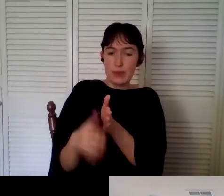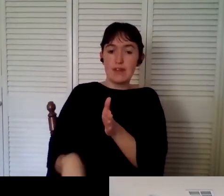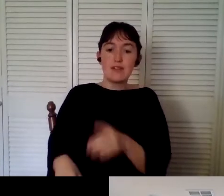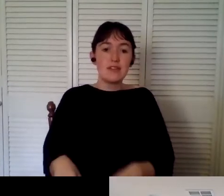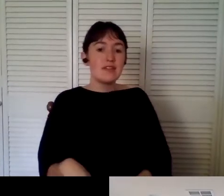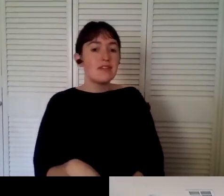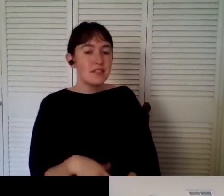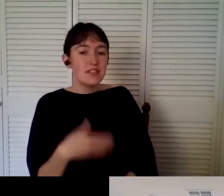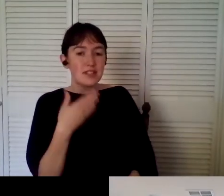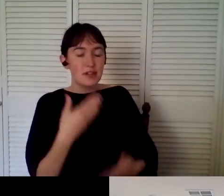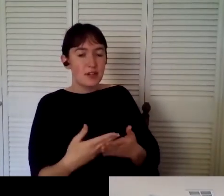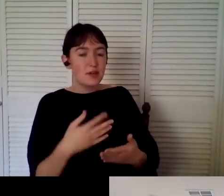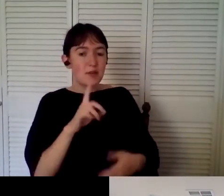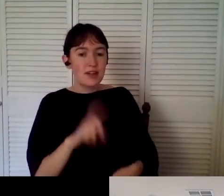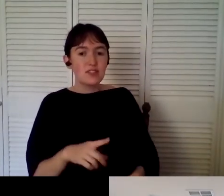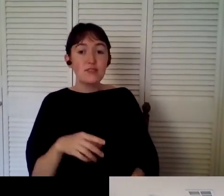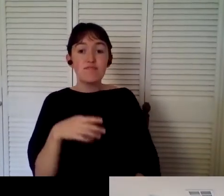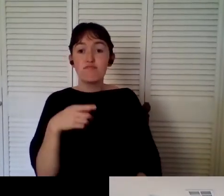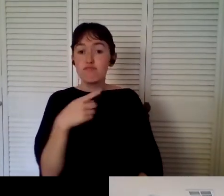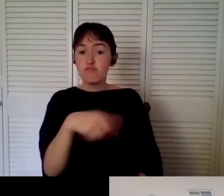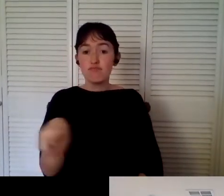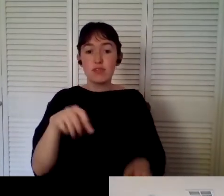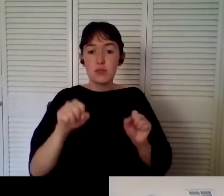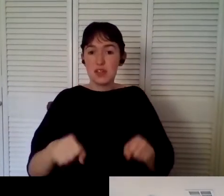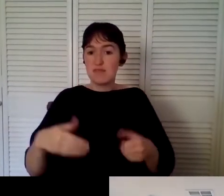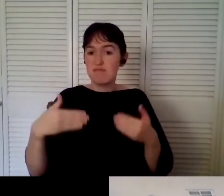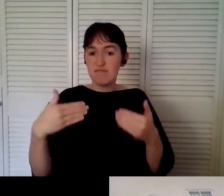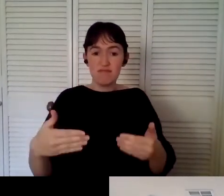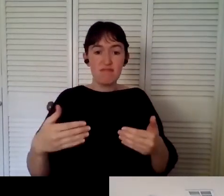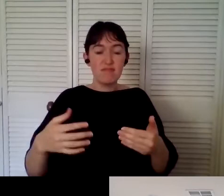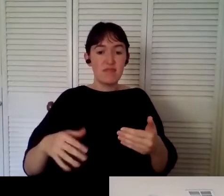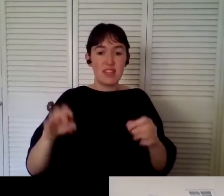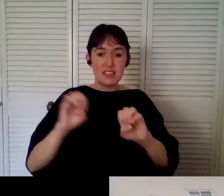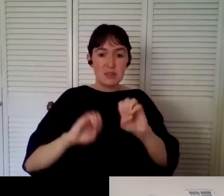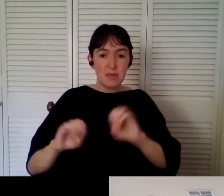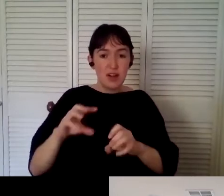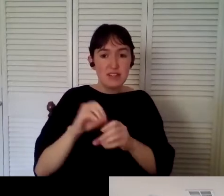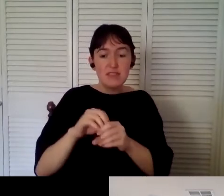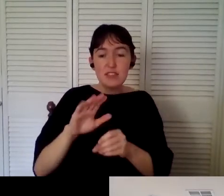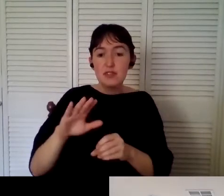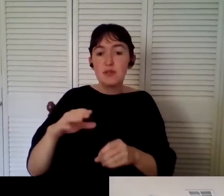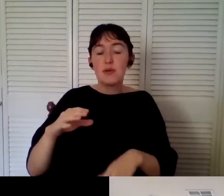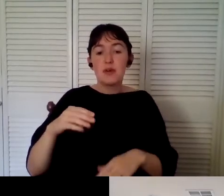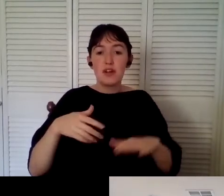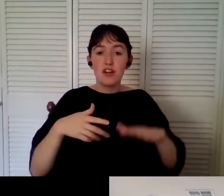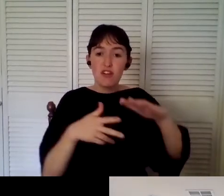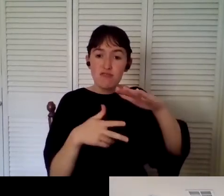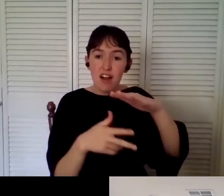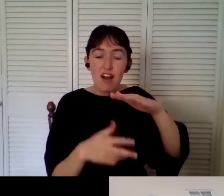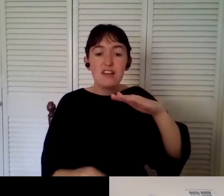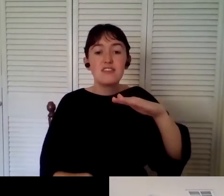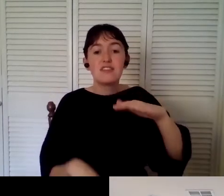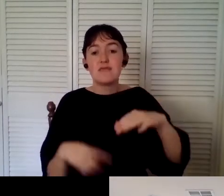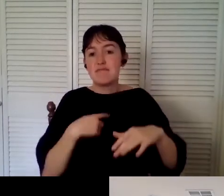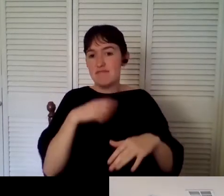first atlatl out of a 2x4 and some wooden dowels when I was like 12 or 13, and had made